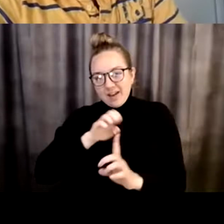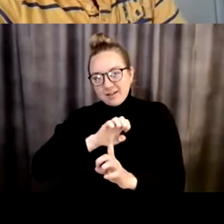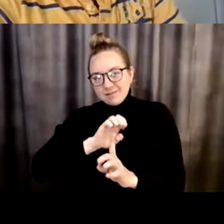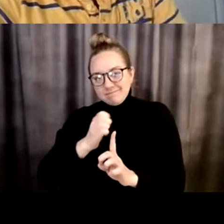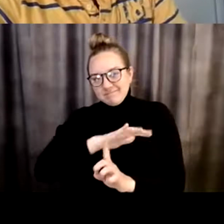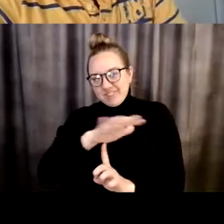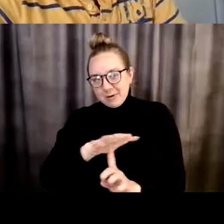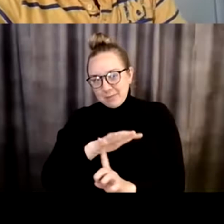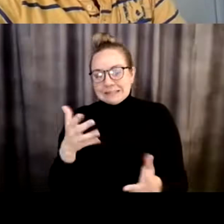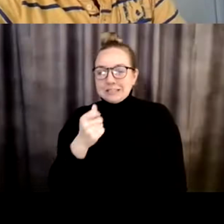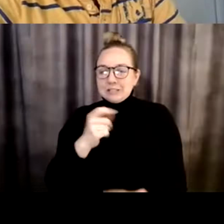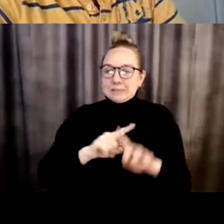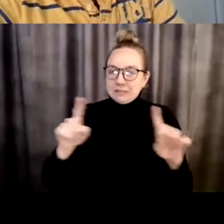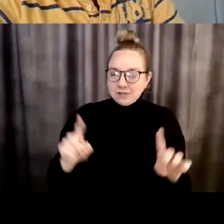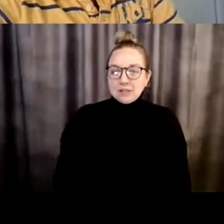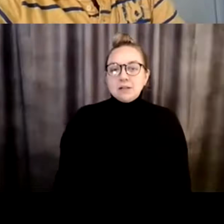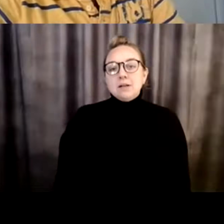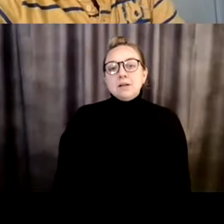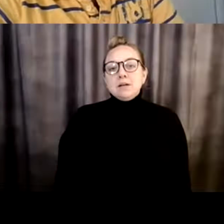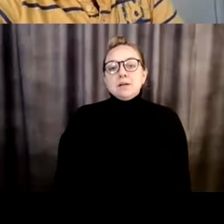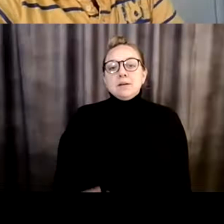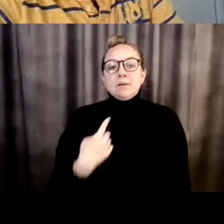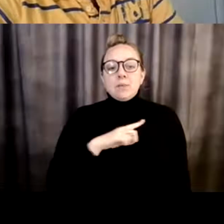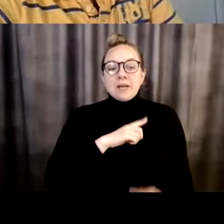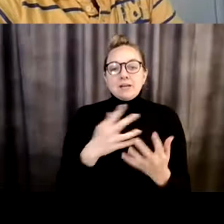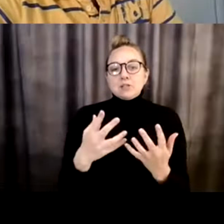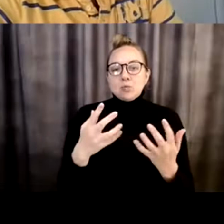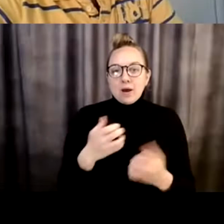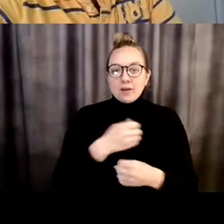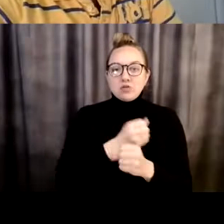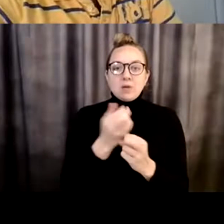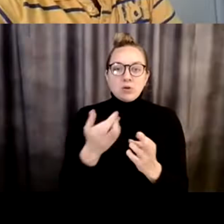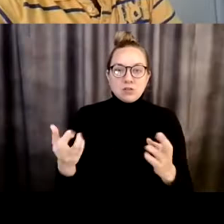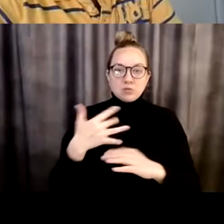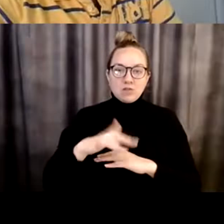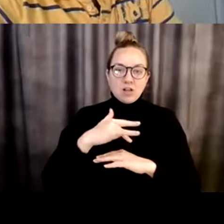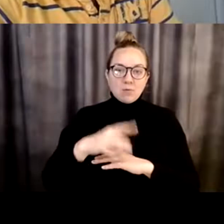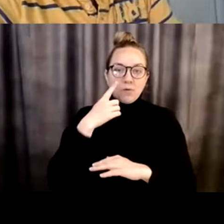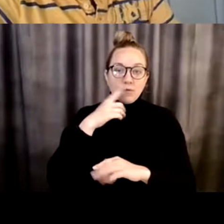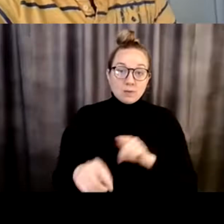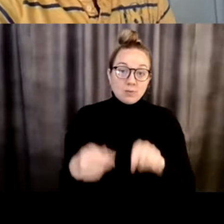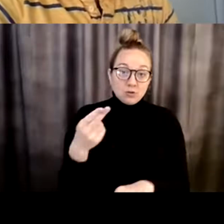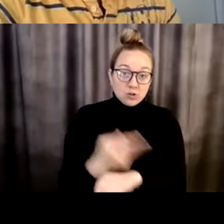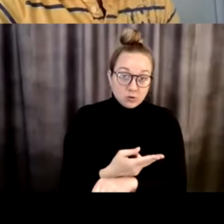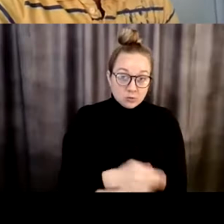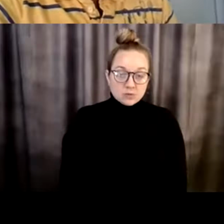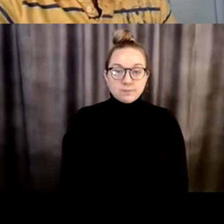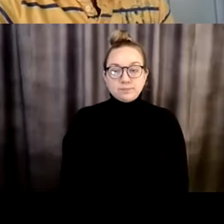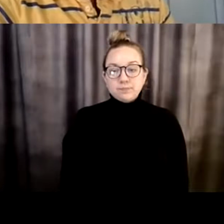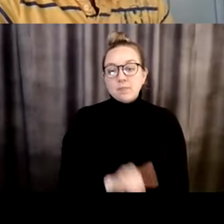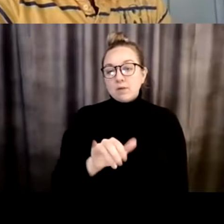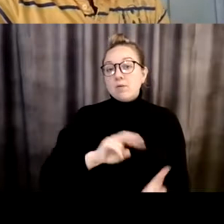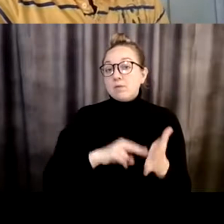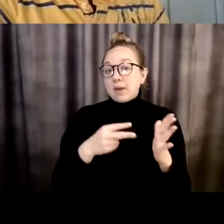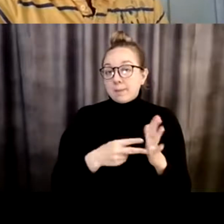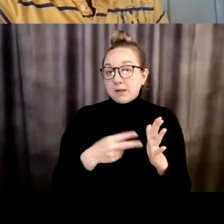on putting out resources that are available to use and are accessible anywhere. So that means that we provide games that can be